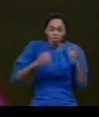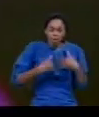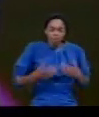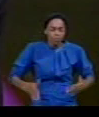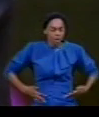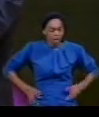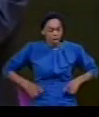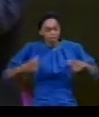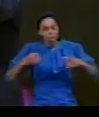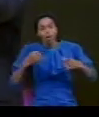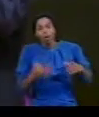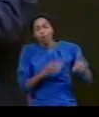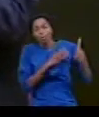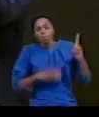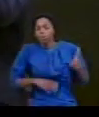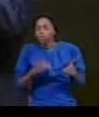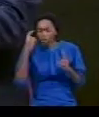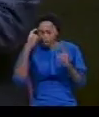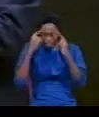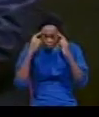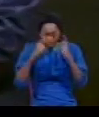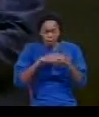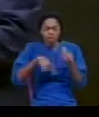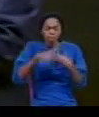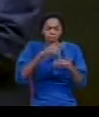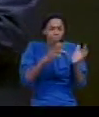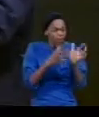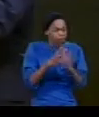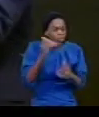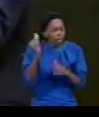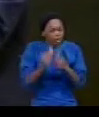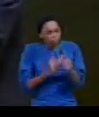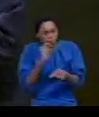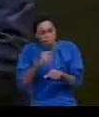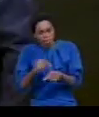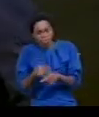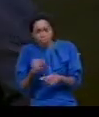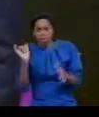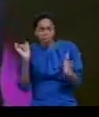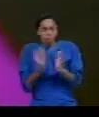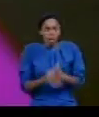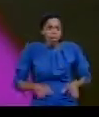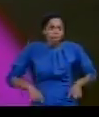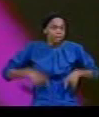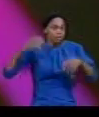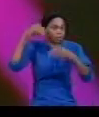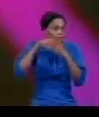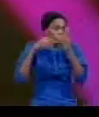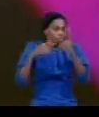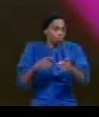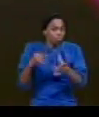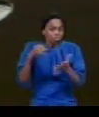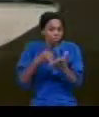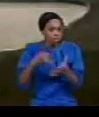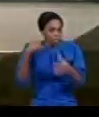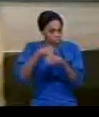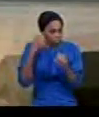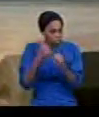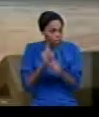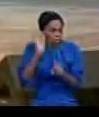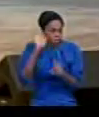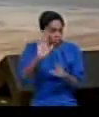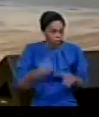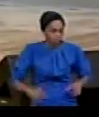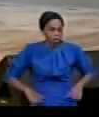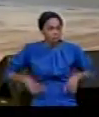of Christ, and you are thinking of Christ, Christ every time that lives in you, it makes your life,